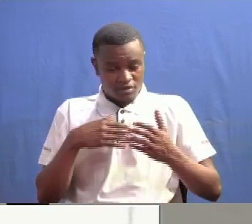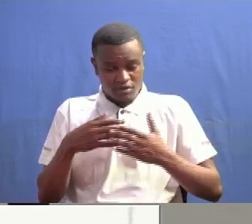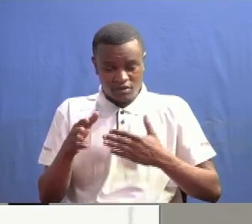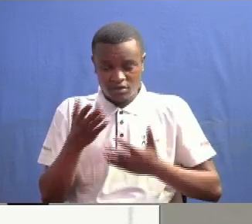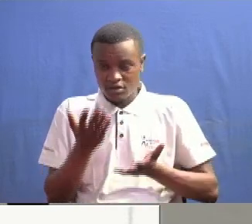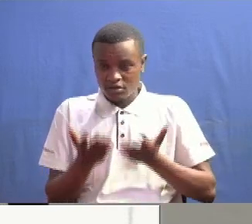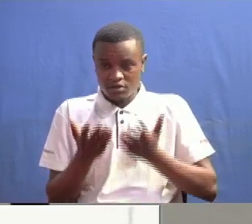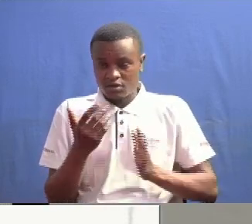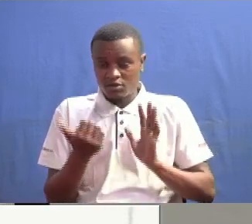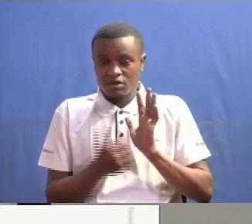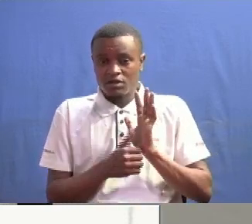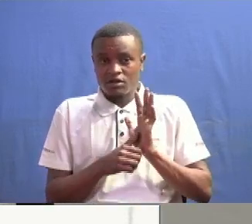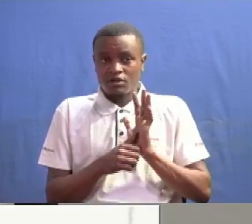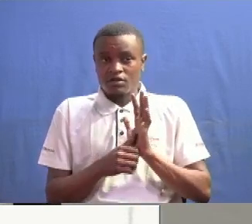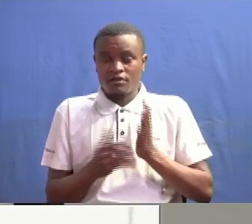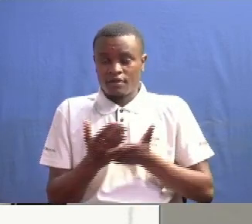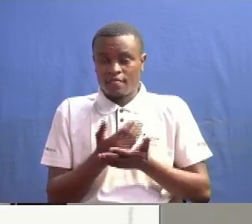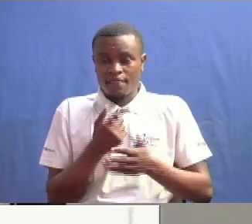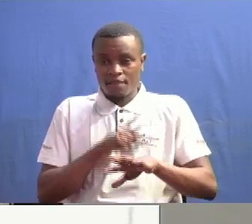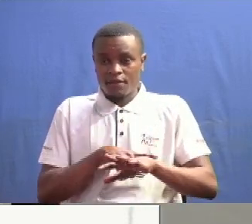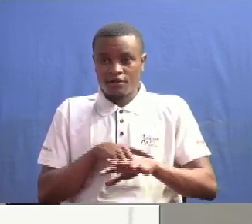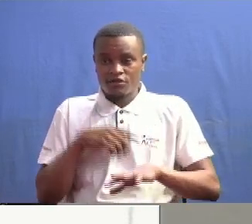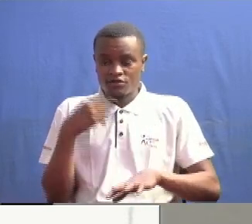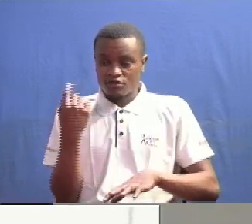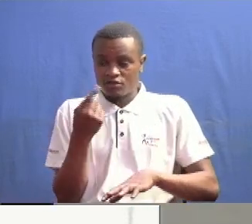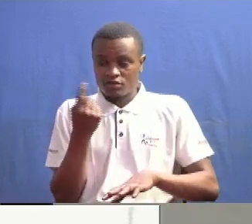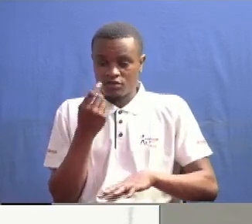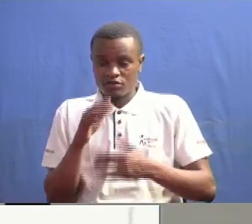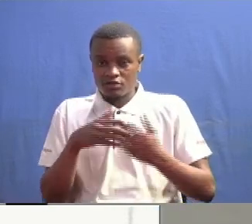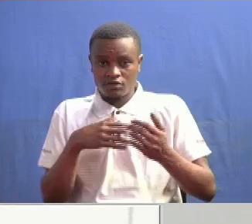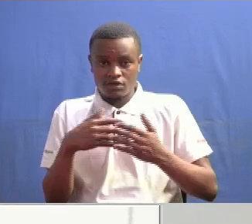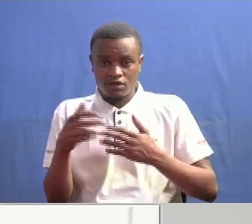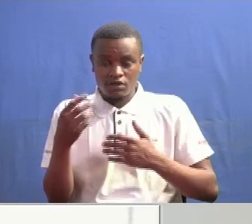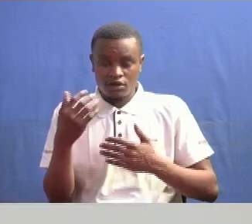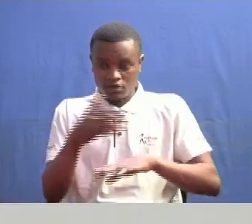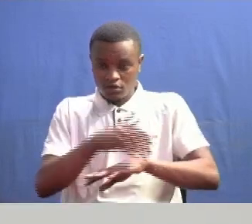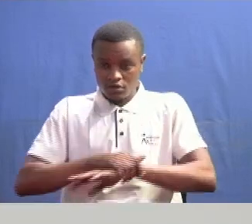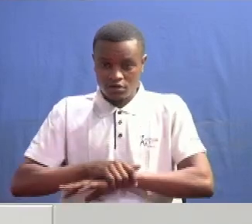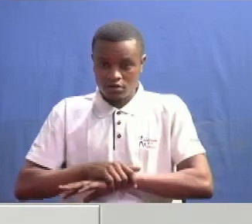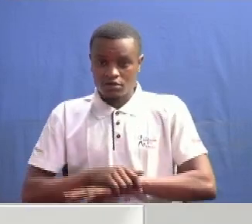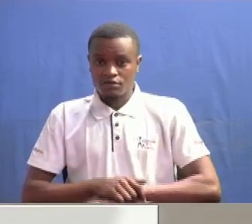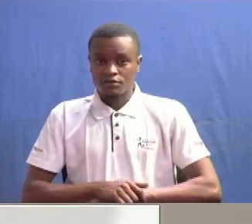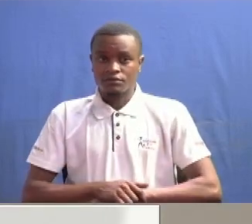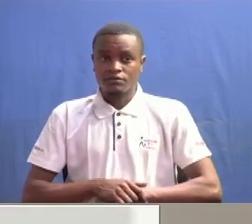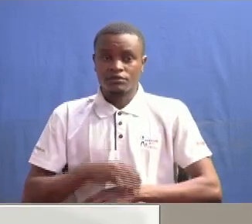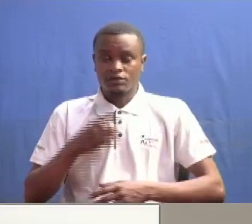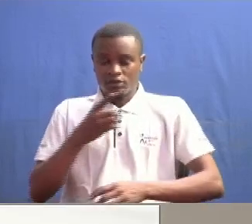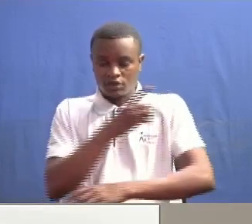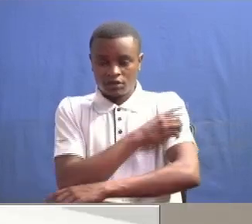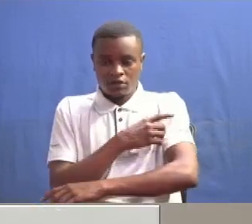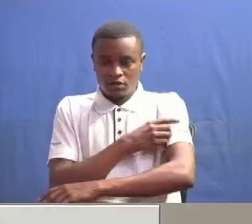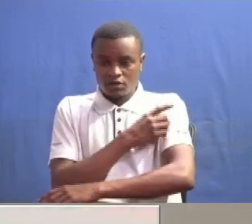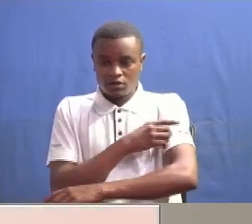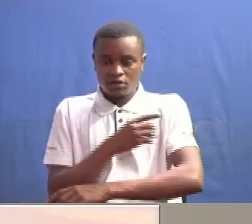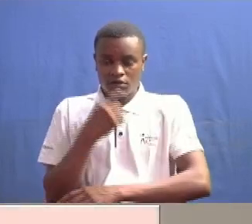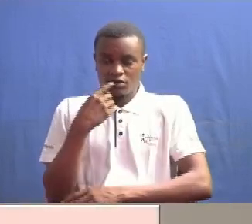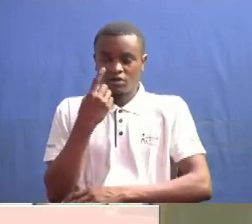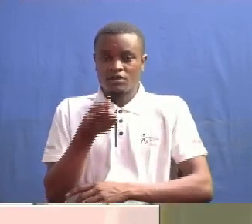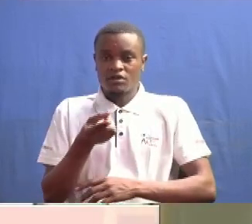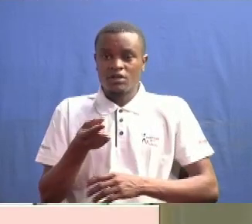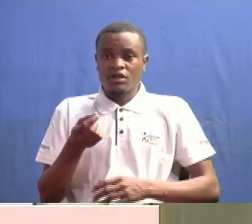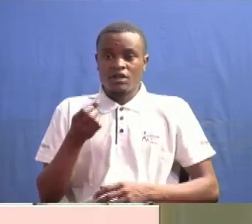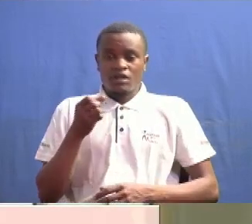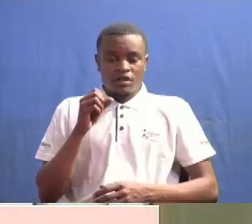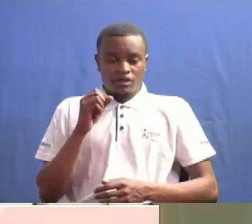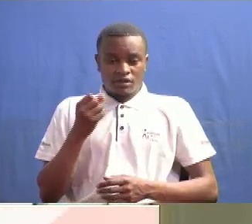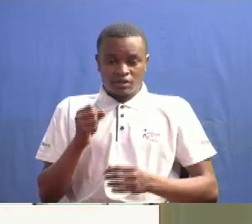and sometimes that is the only symptom that you will get. Doctors emphasize that ear infections should never be ignored.